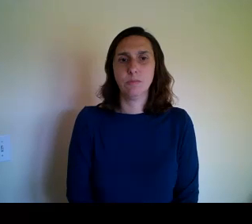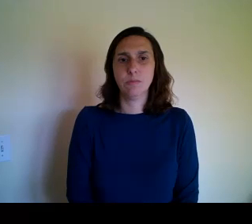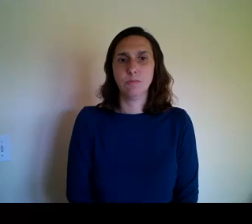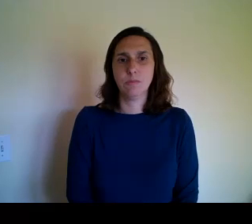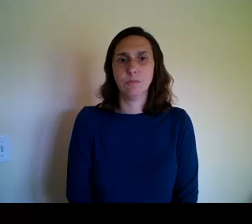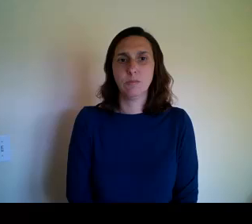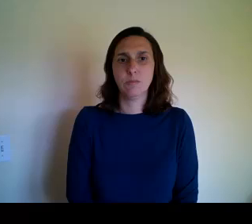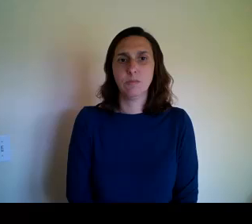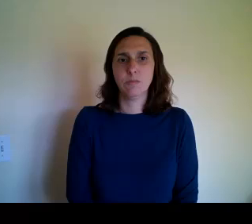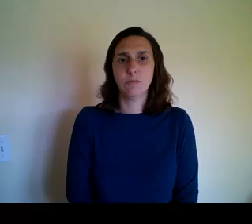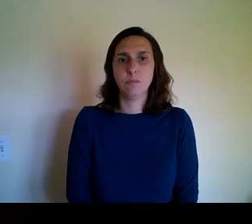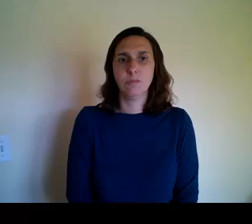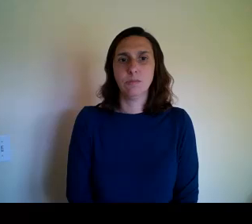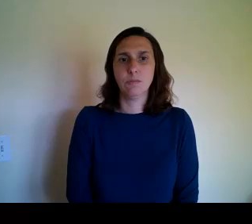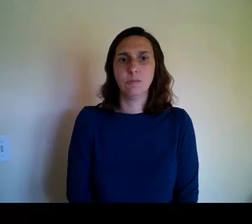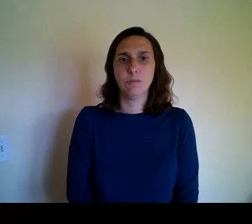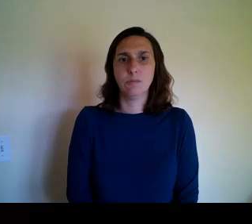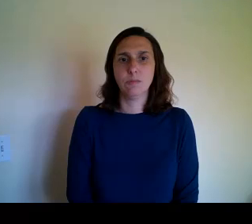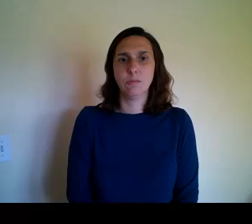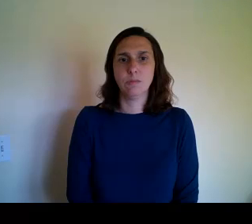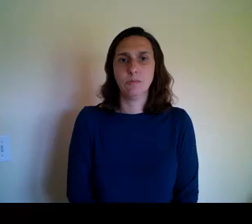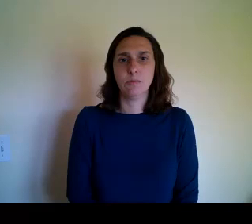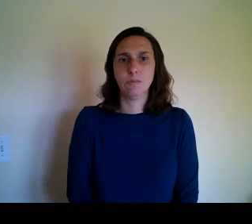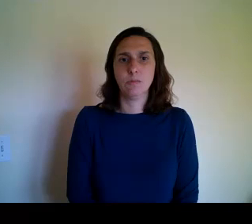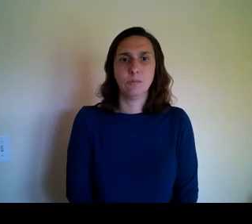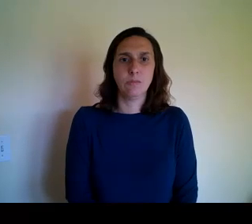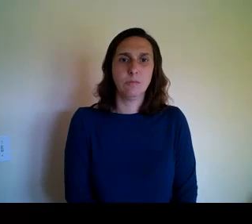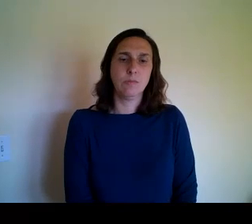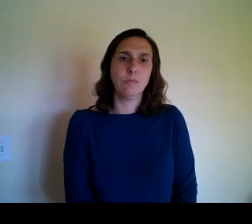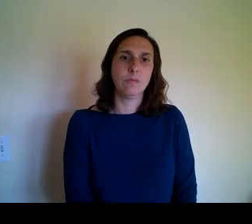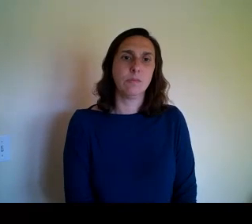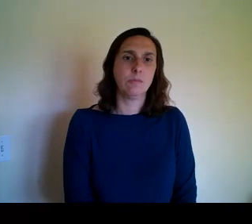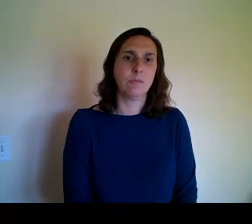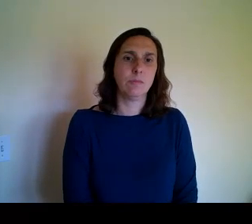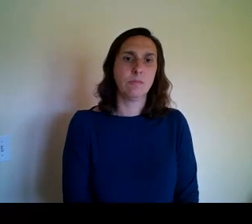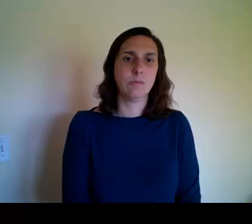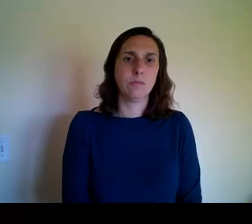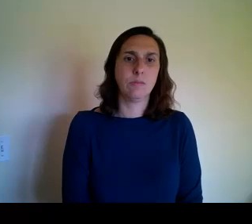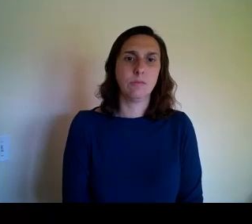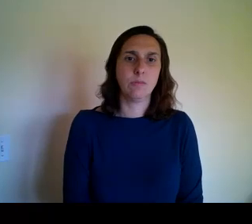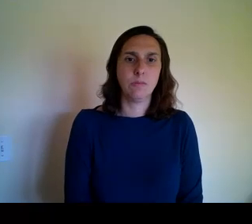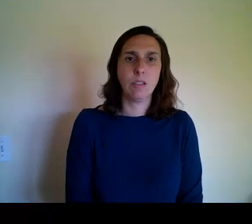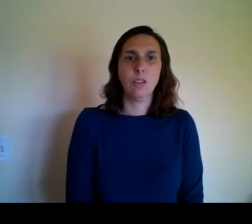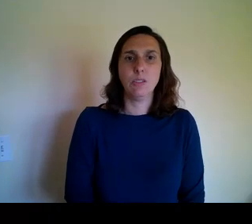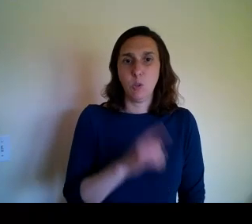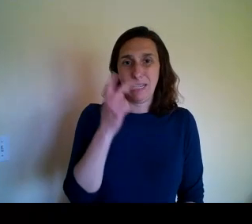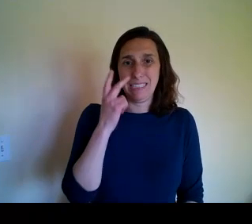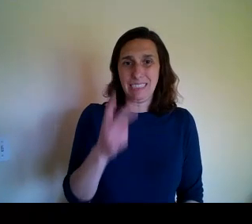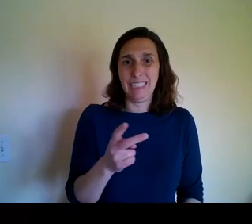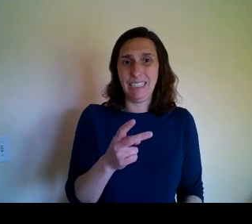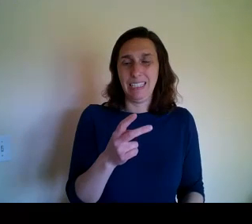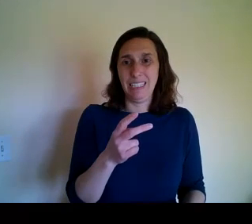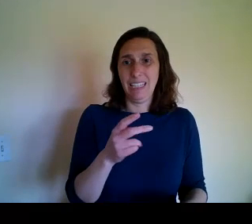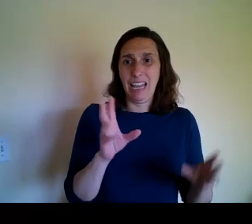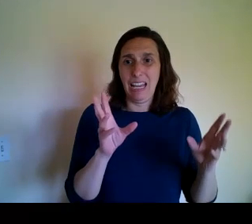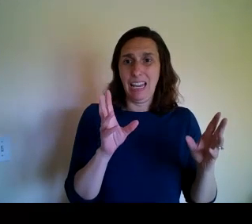Well, we can do this a couple ways. I'm going to take the additions as multiplication. So I'm going to get the